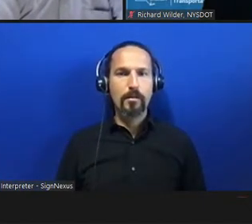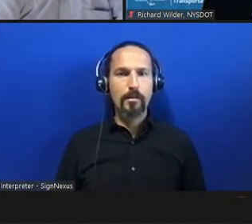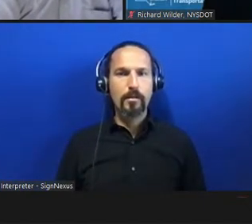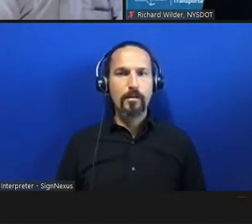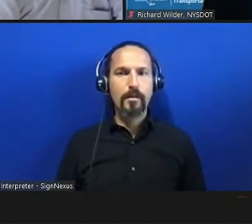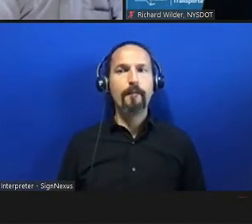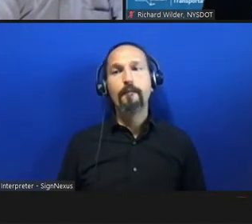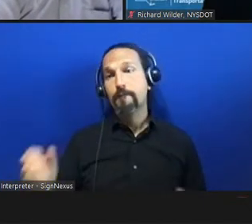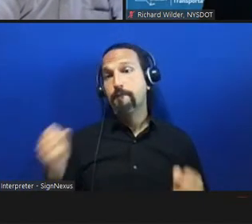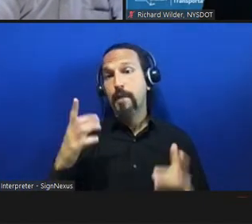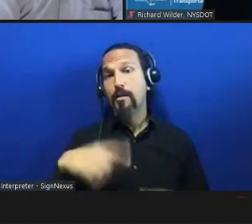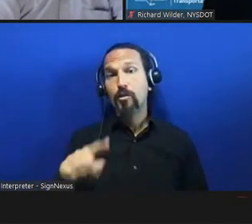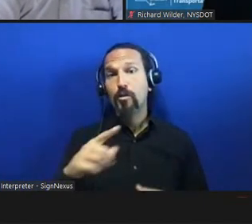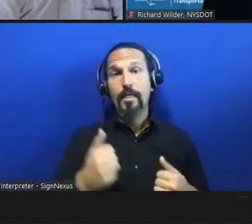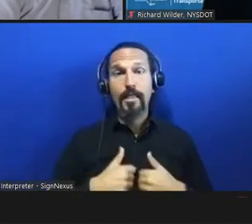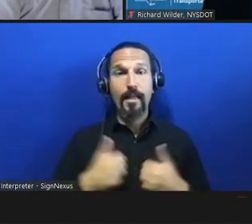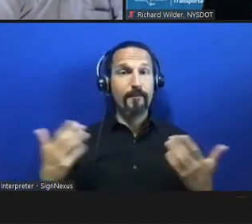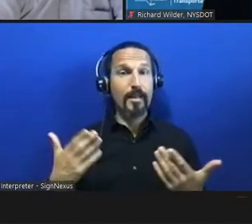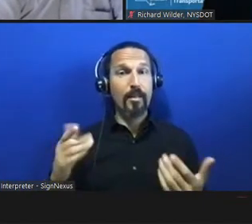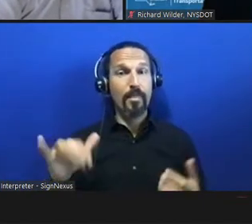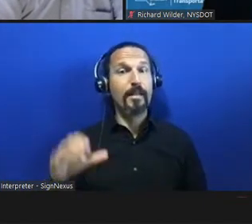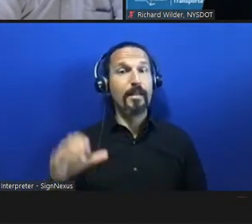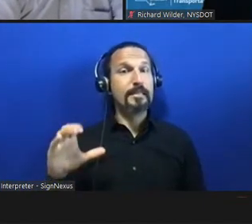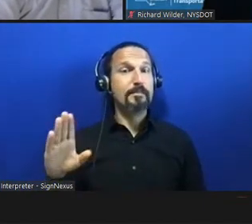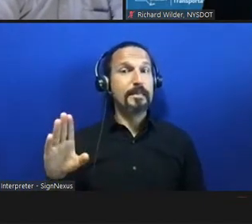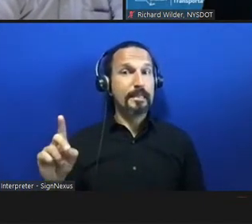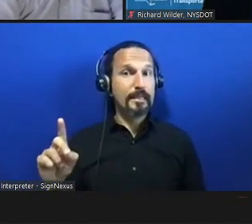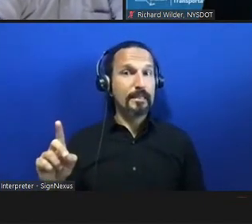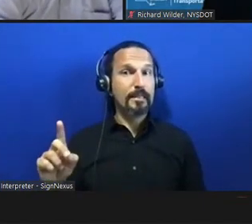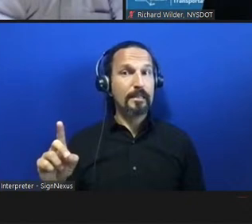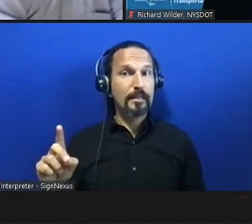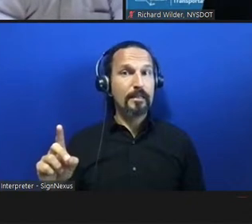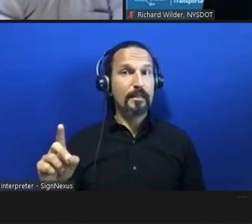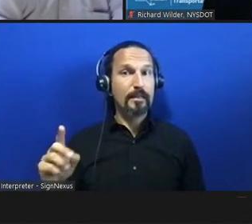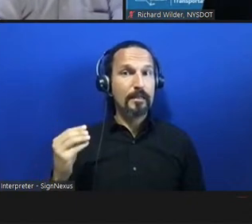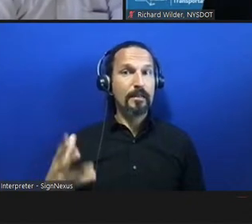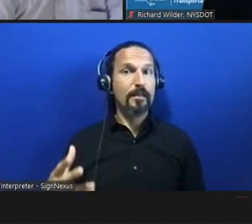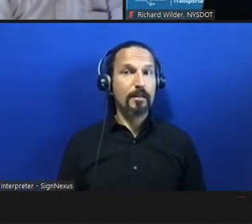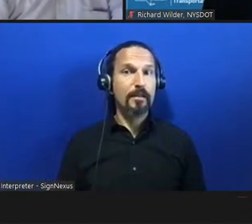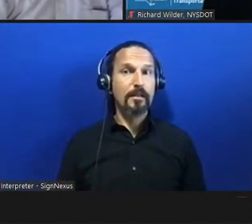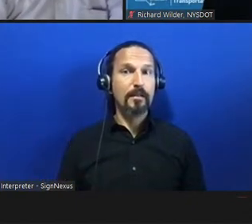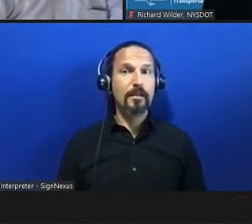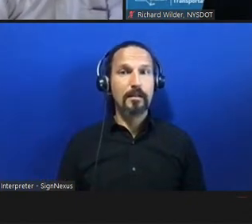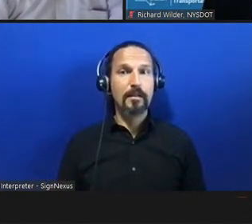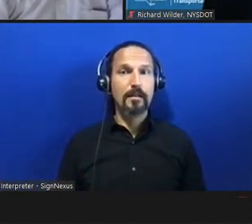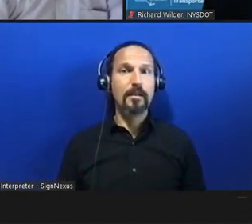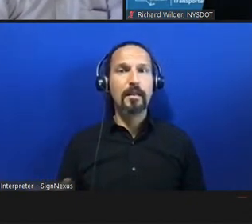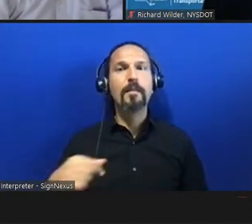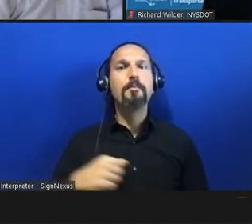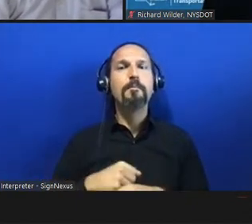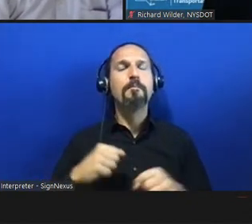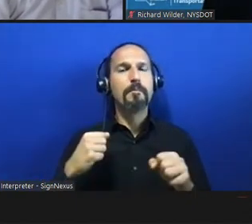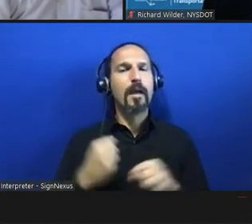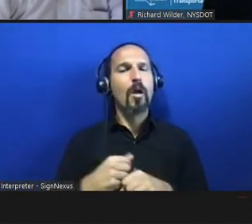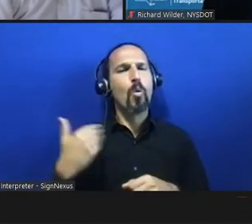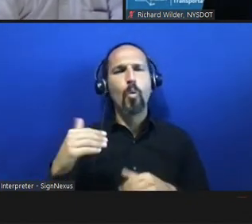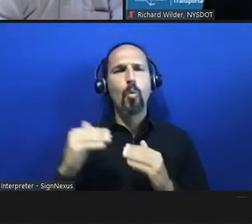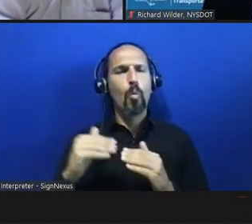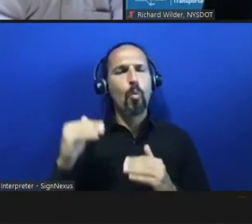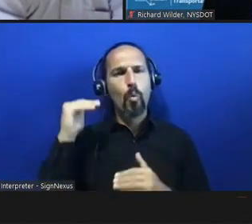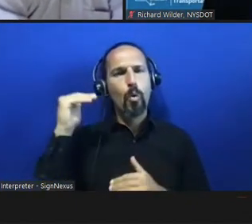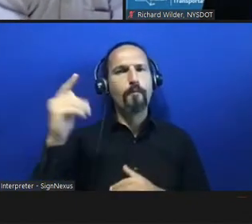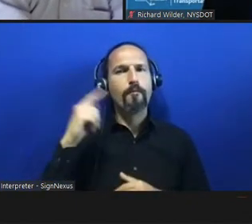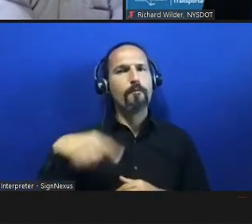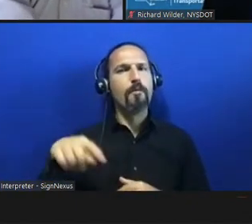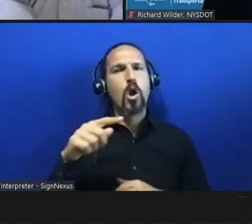um and for many of us who live here in the zone this is going to make it extremely uh for